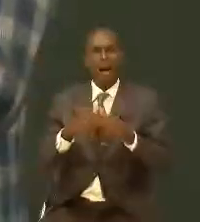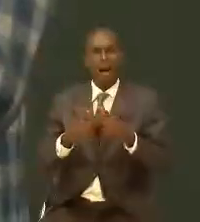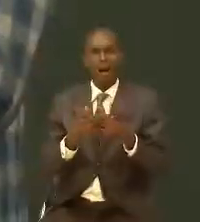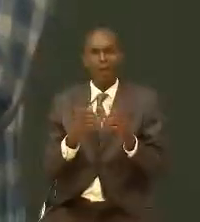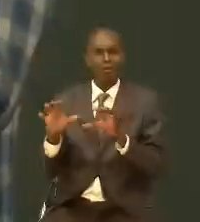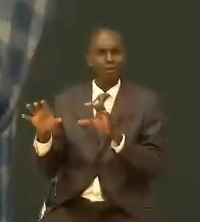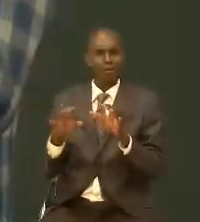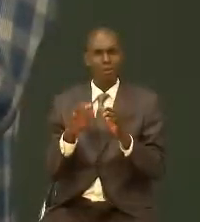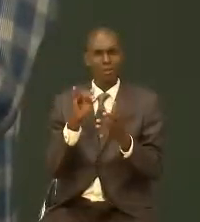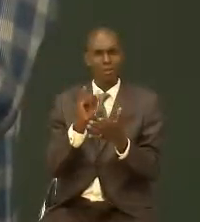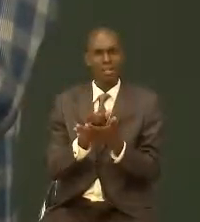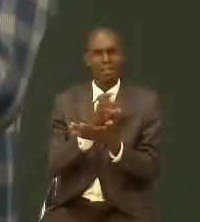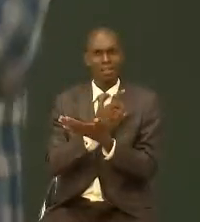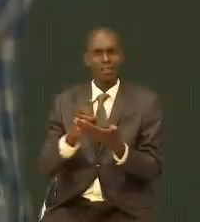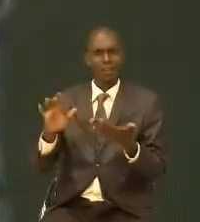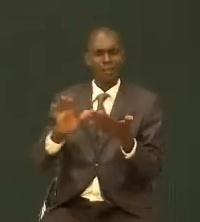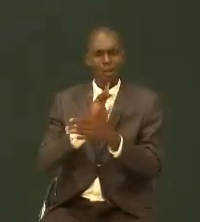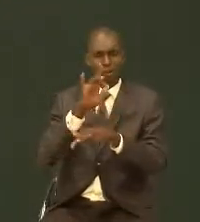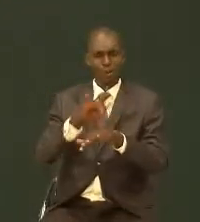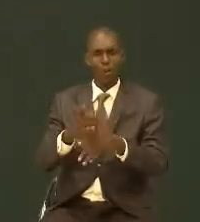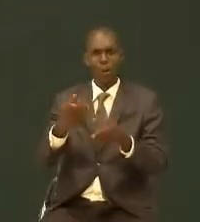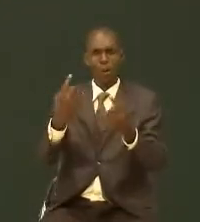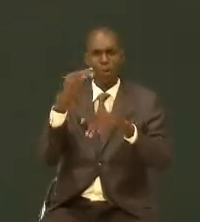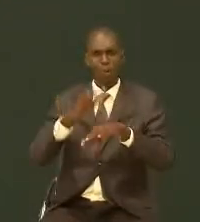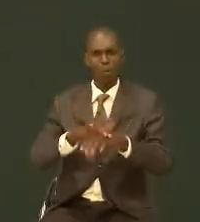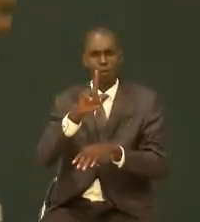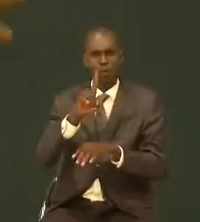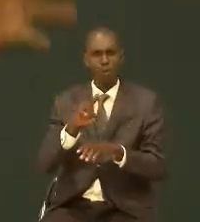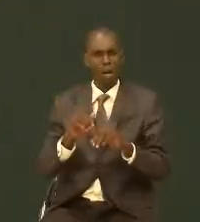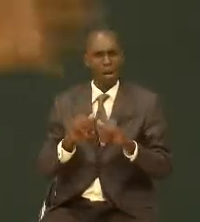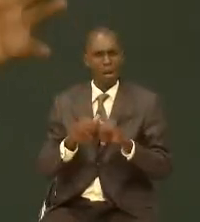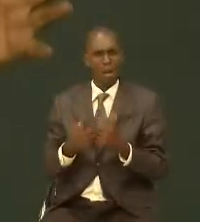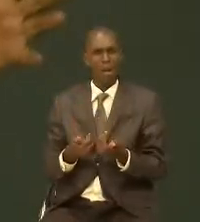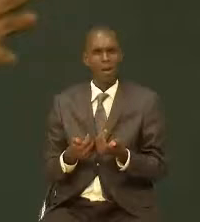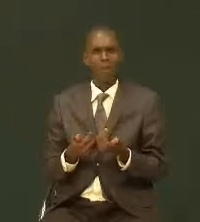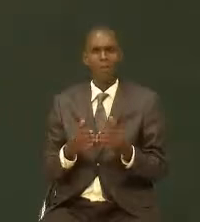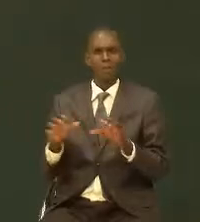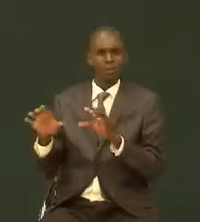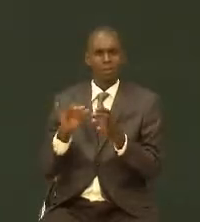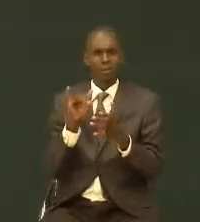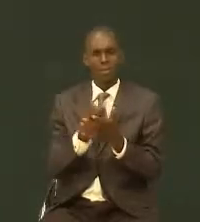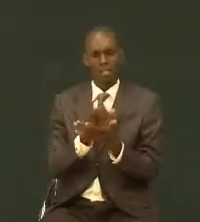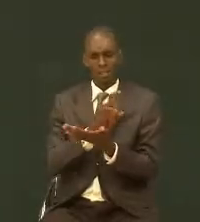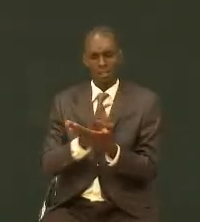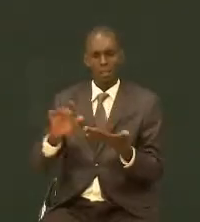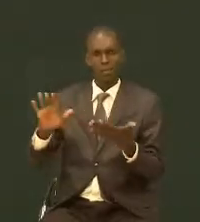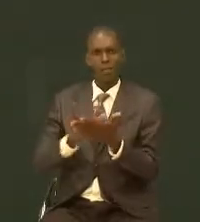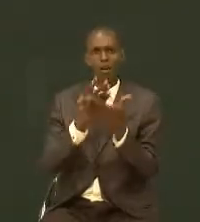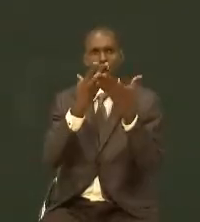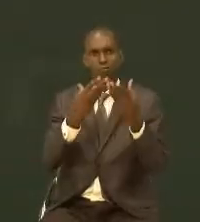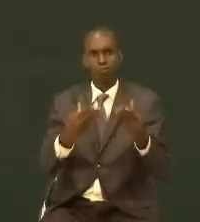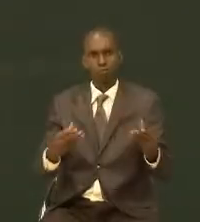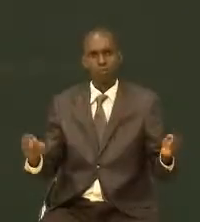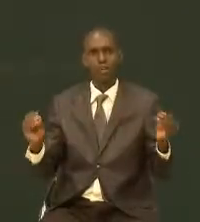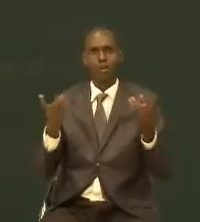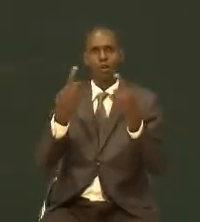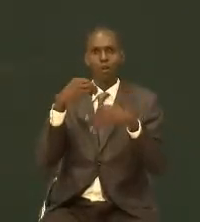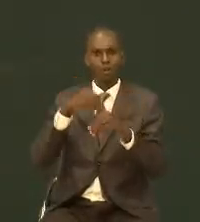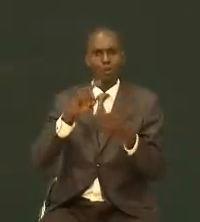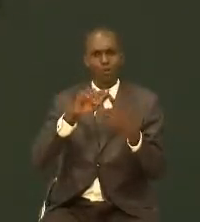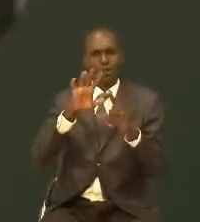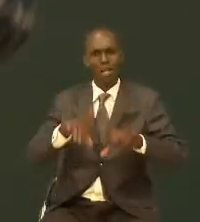come upon you how does that divine solution come in your life how do you